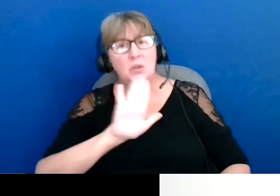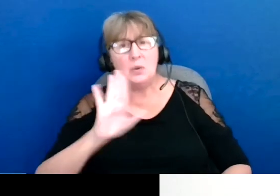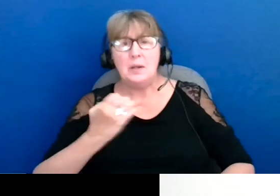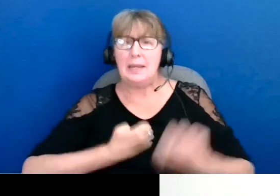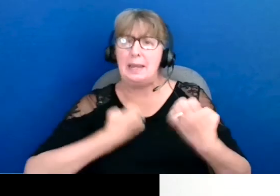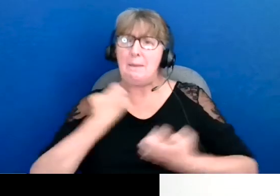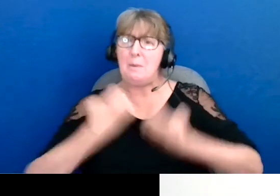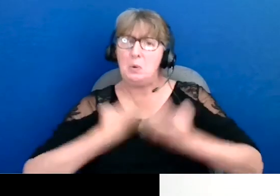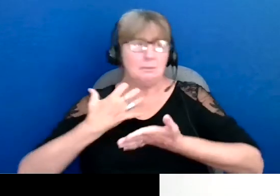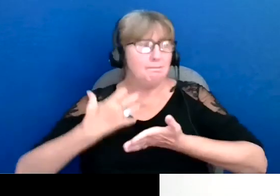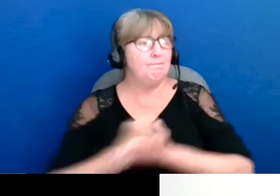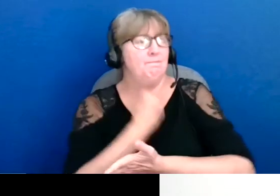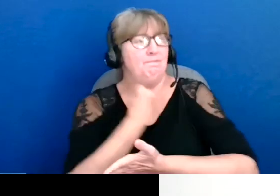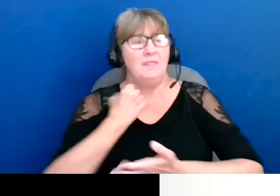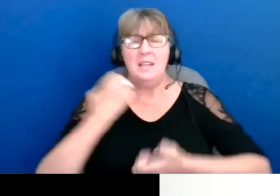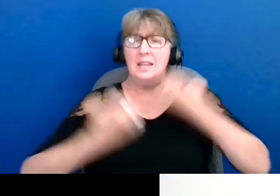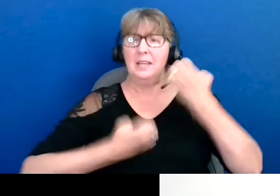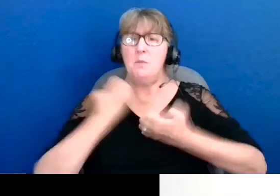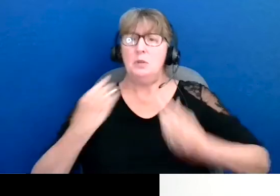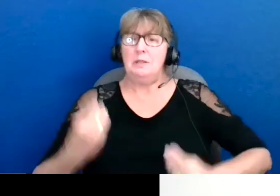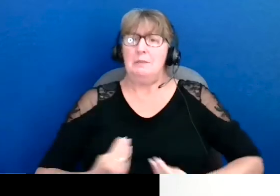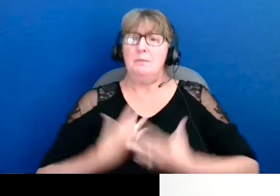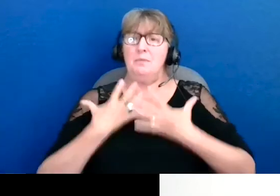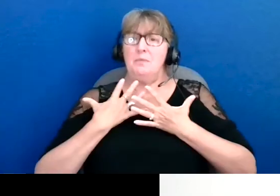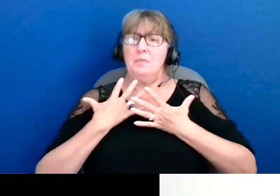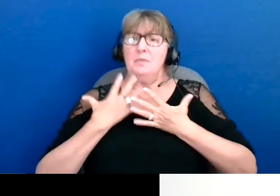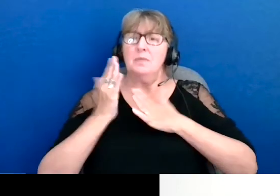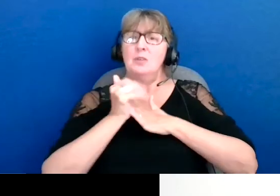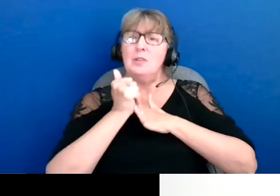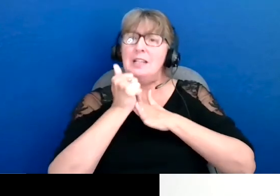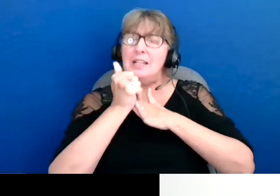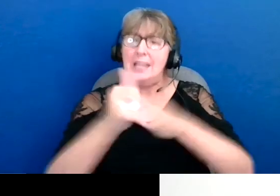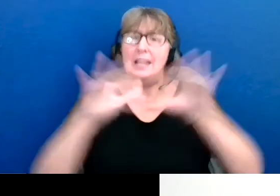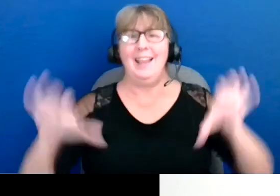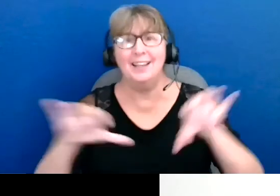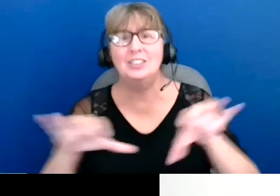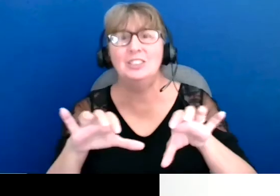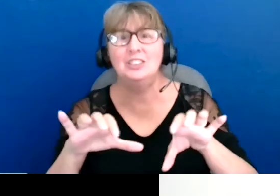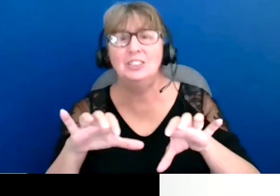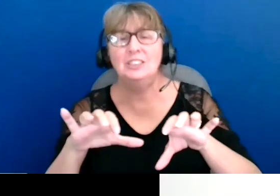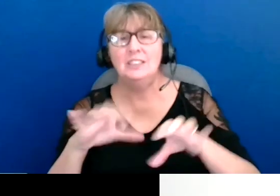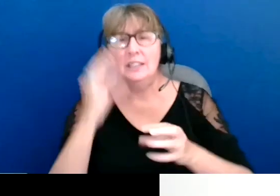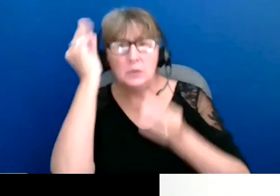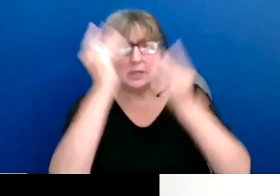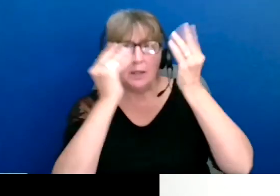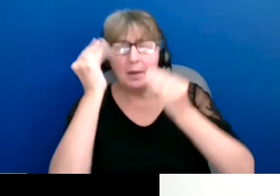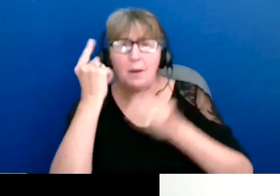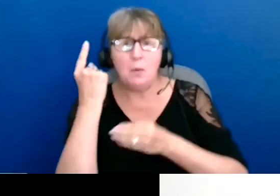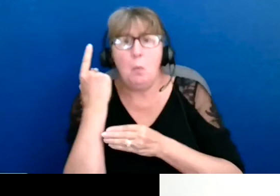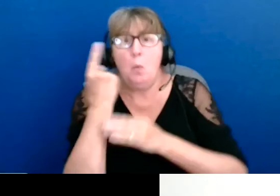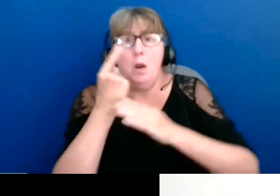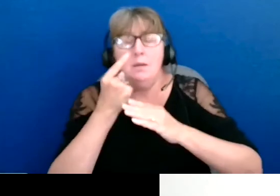Allow that emotion of inspiration to lead to action. So think about one barrier in your